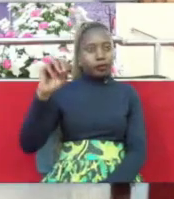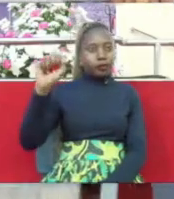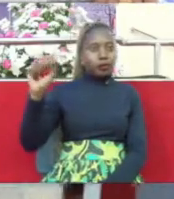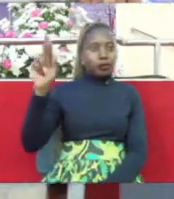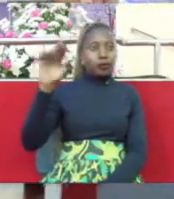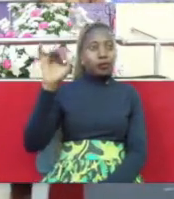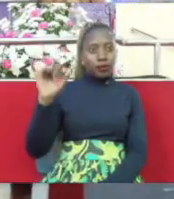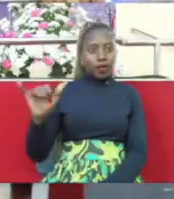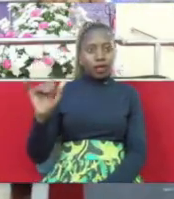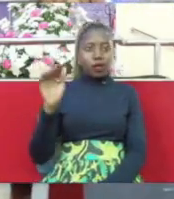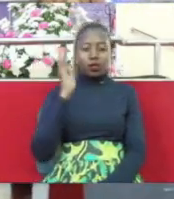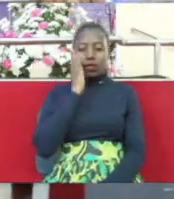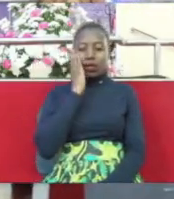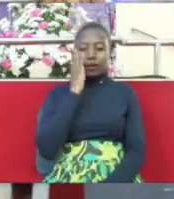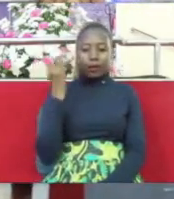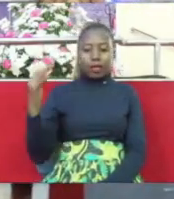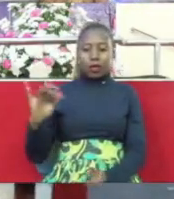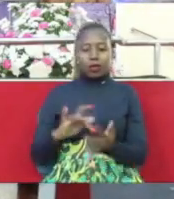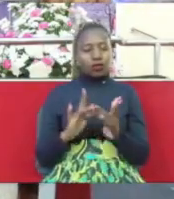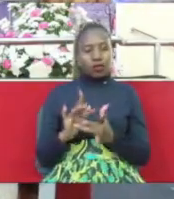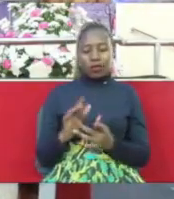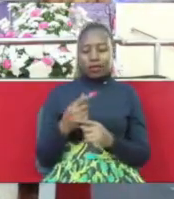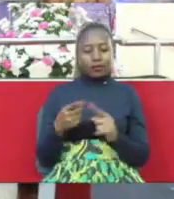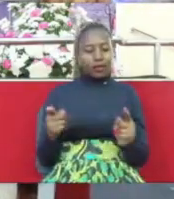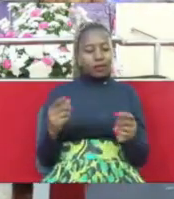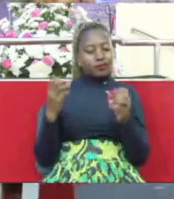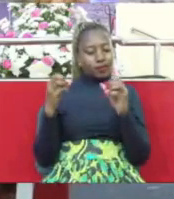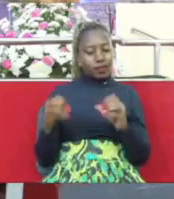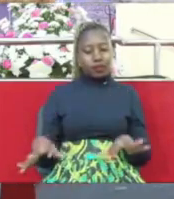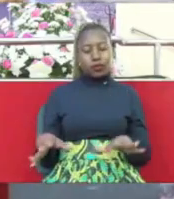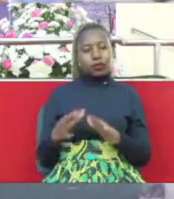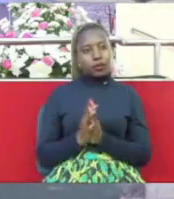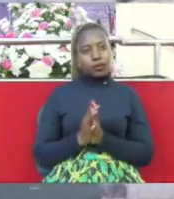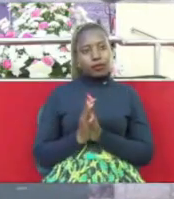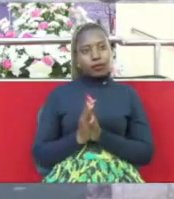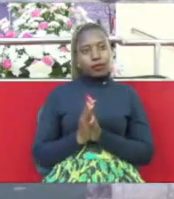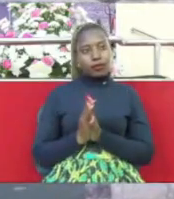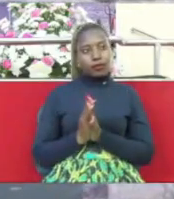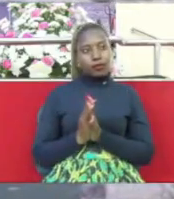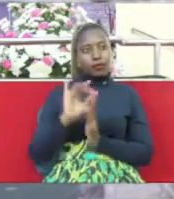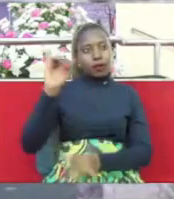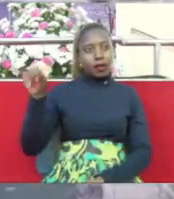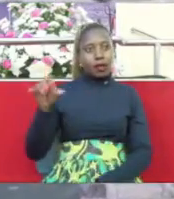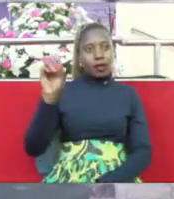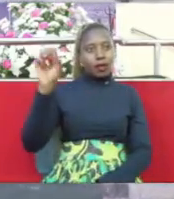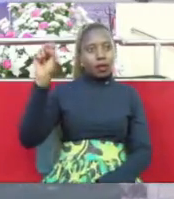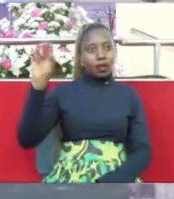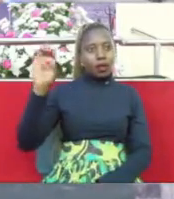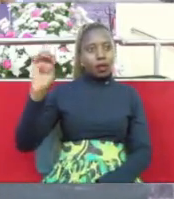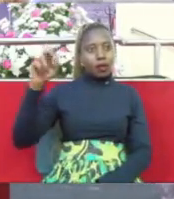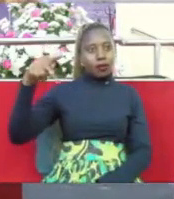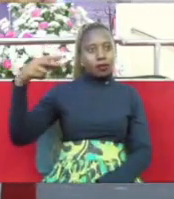lost. Mary alikuwa ndiye mama yake, lakini bado alimpoteza. Joseph was the father but he still lost